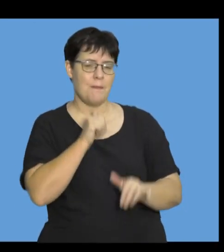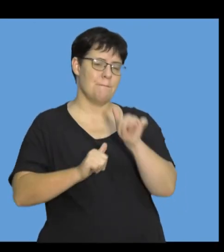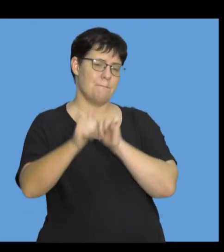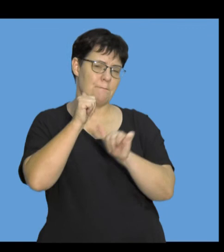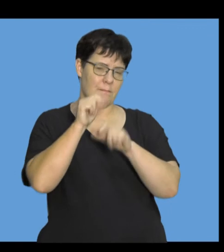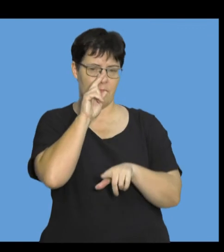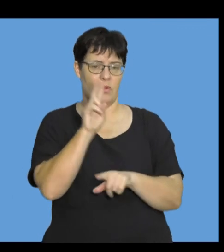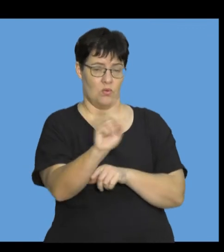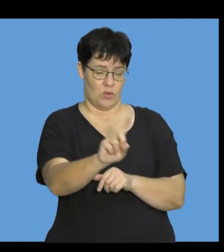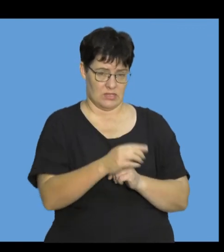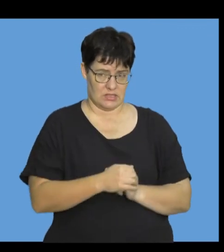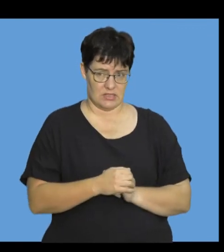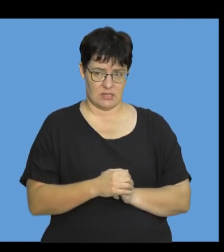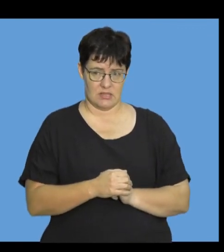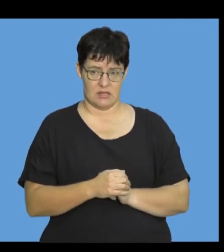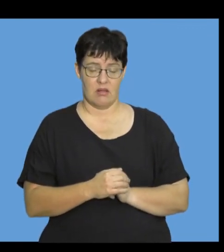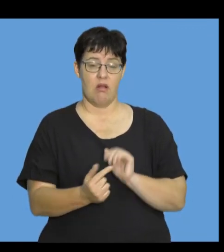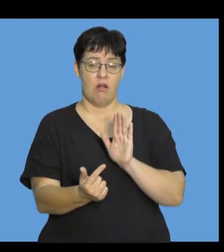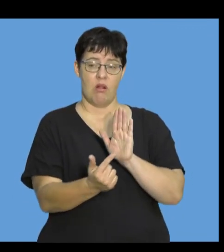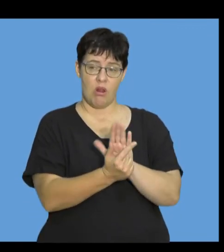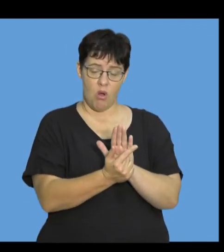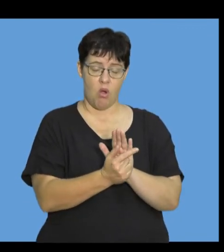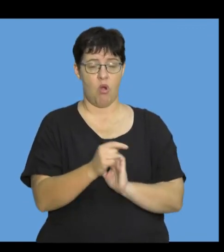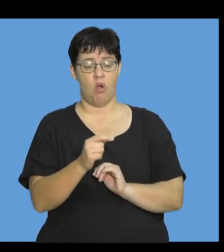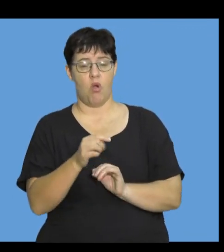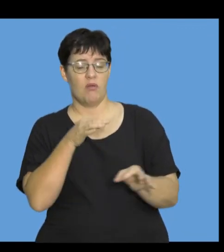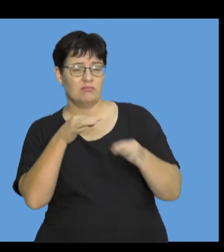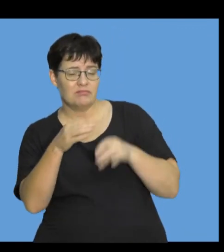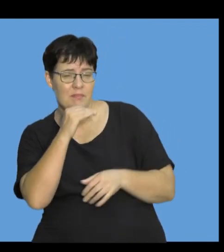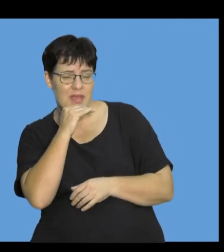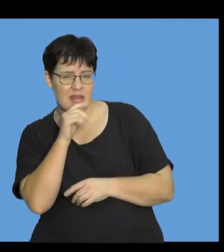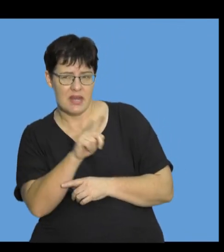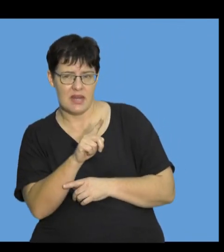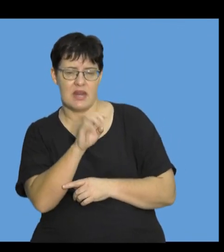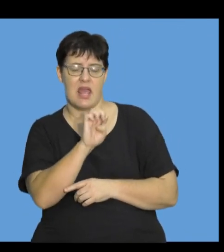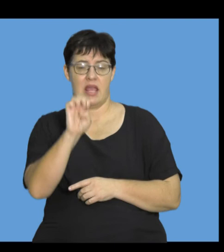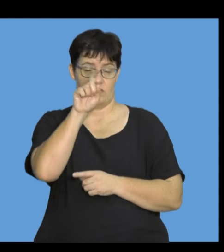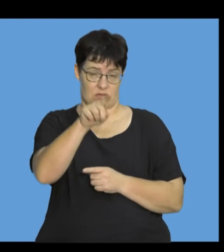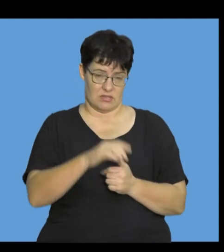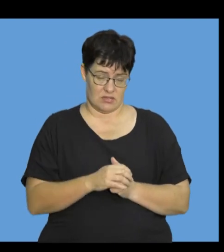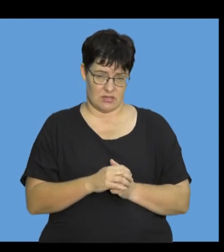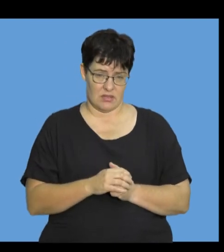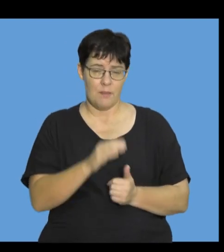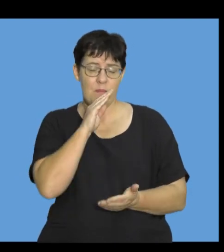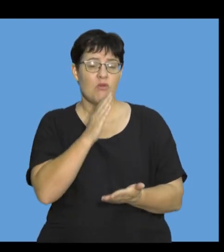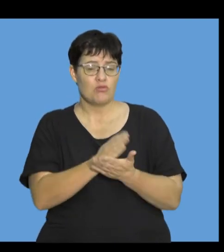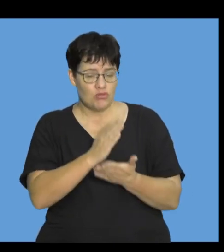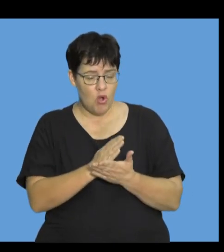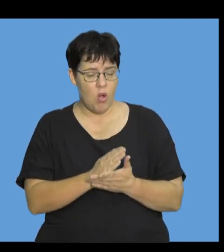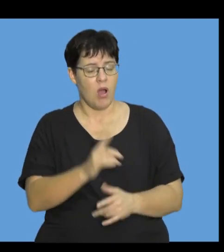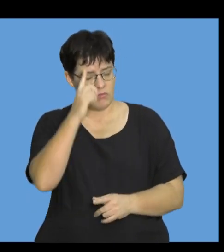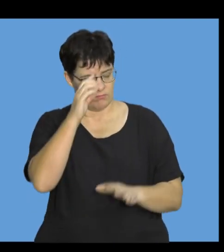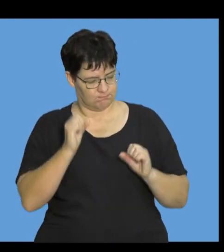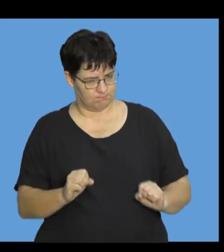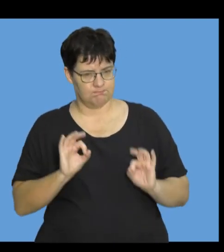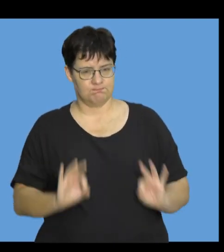want you to please go back and look at is the concept of your laws and definitions of the exponents. You need to make sure you make